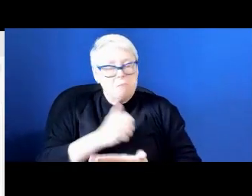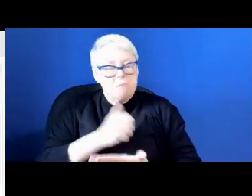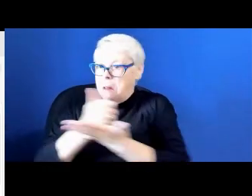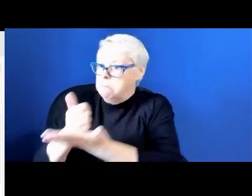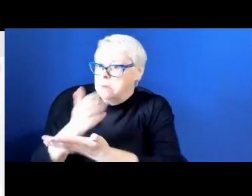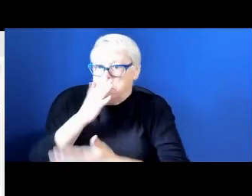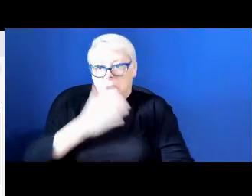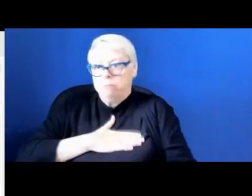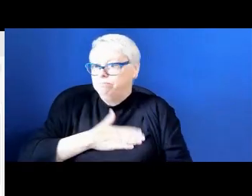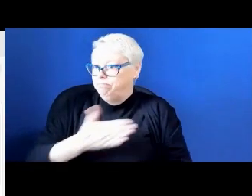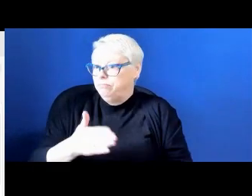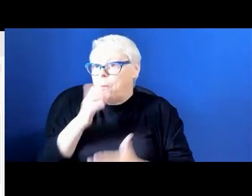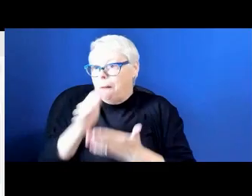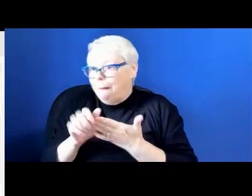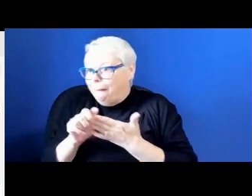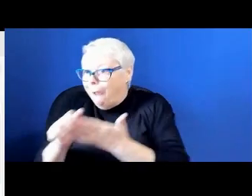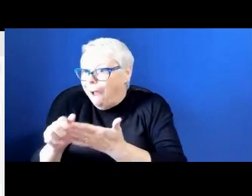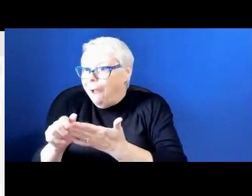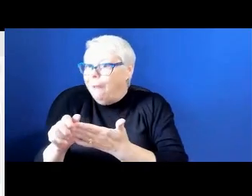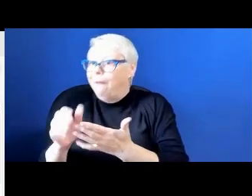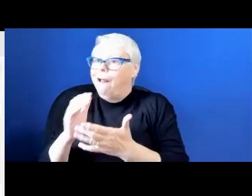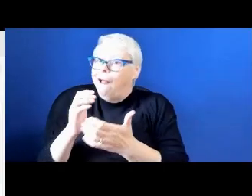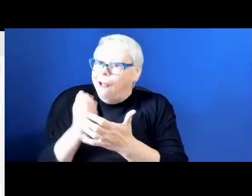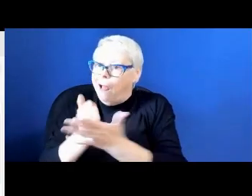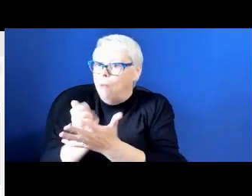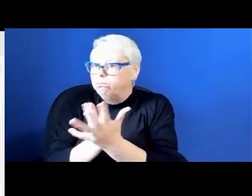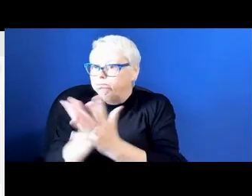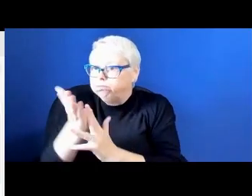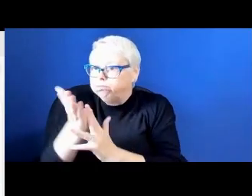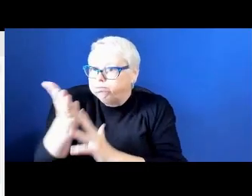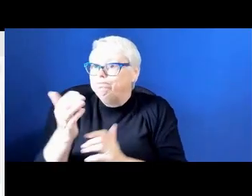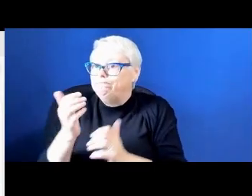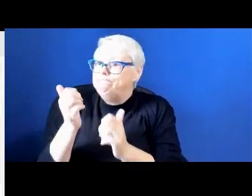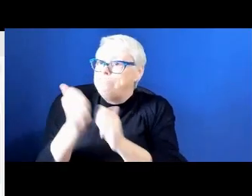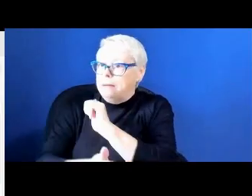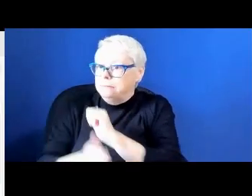happy to guide you and navigate you through this tool.